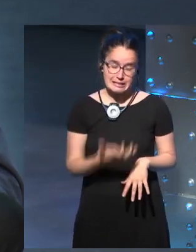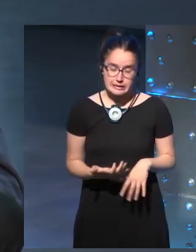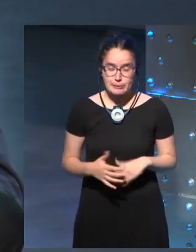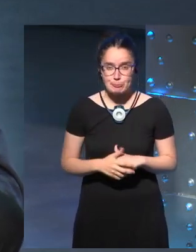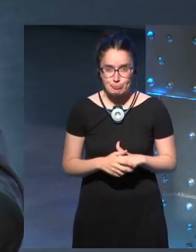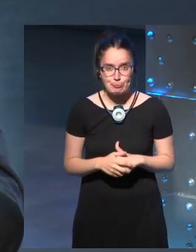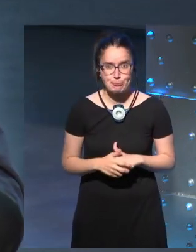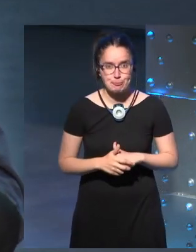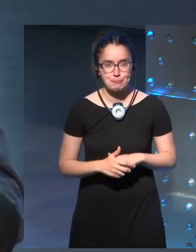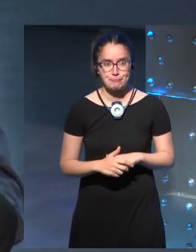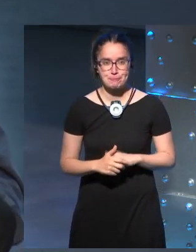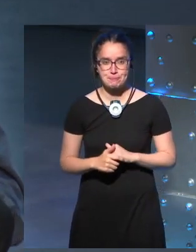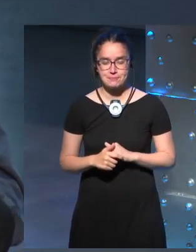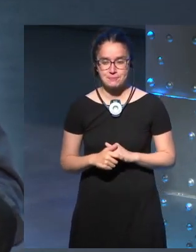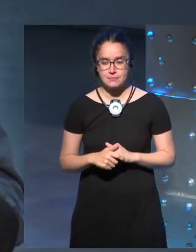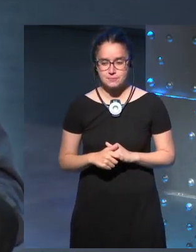But